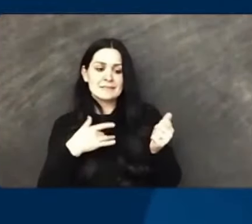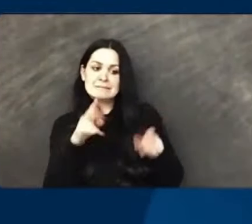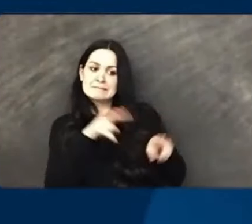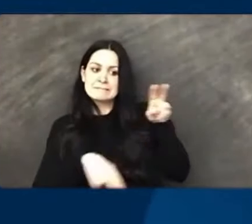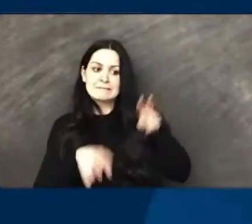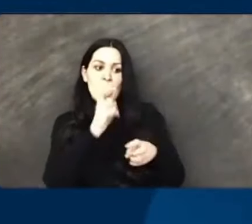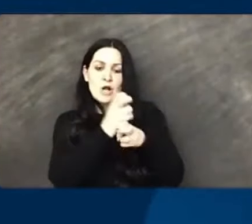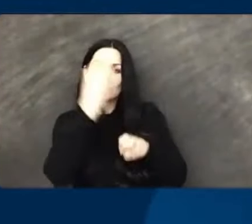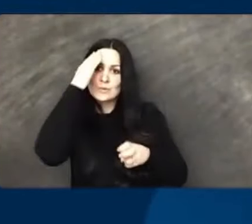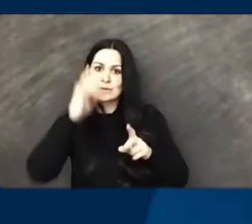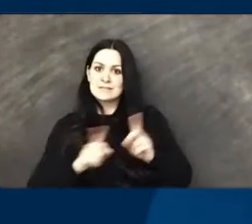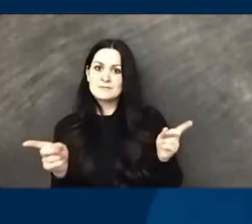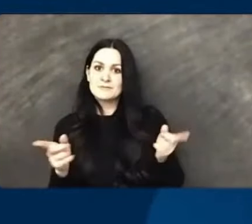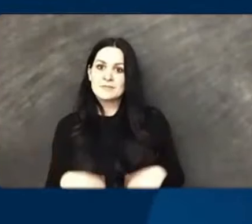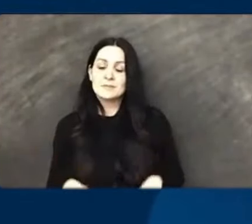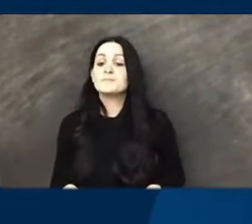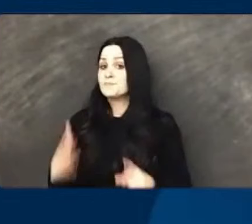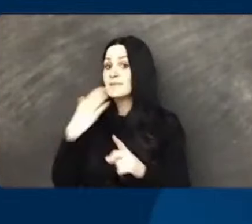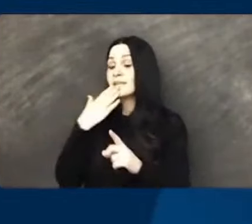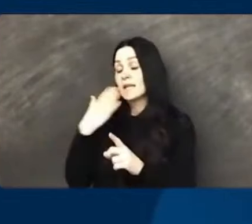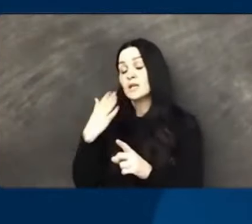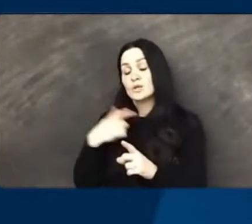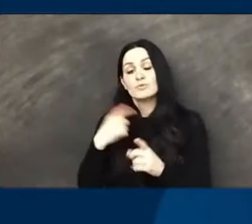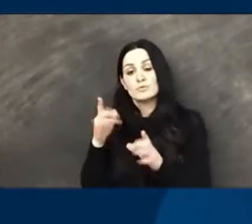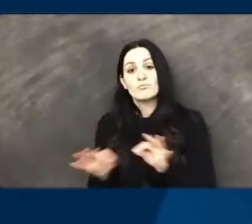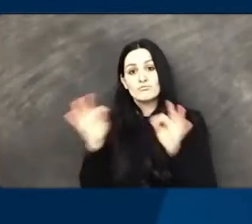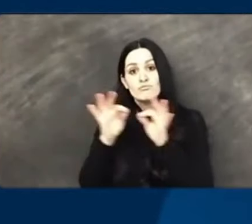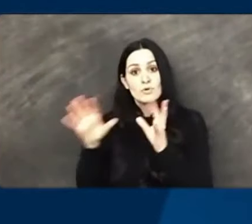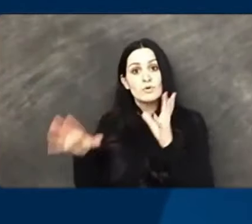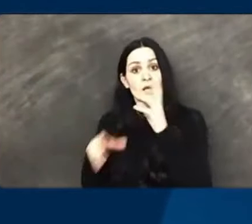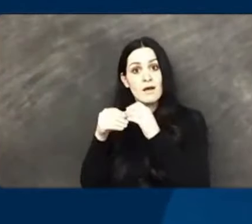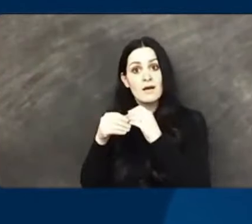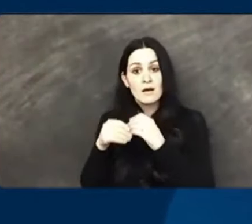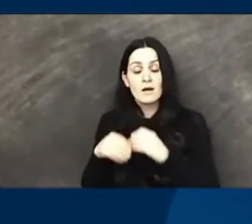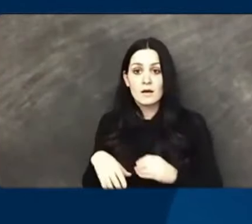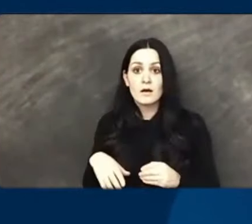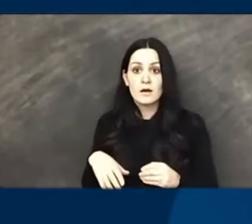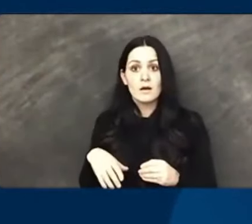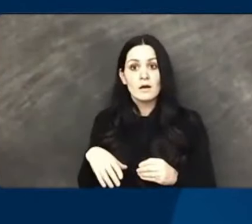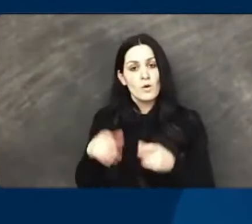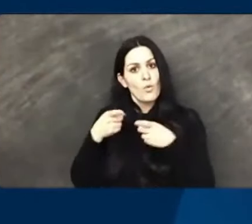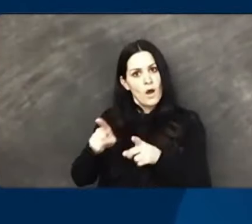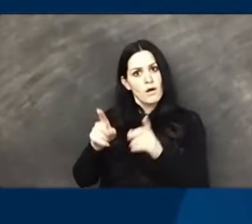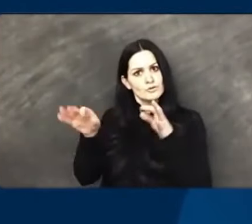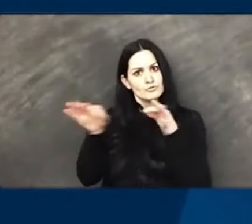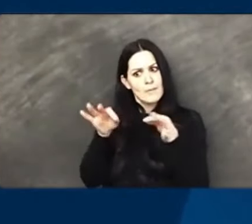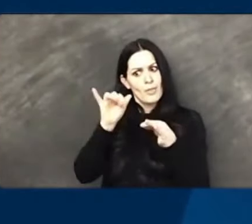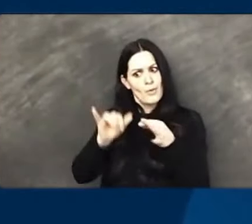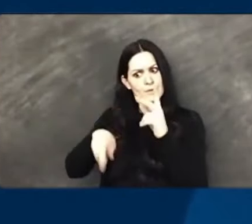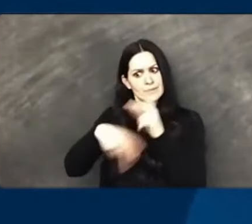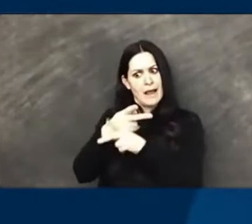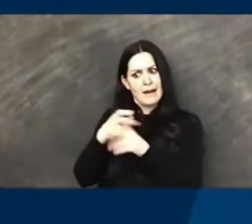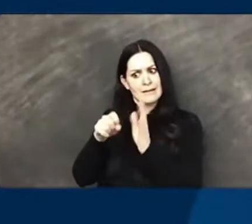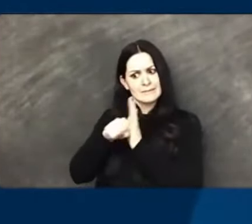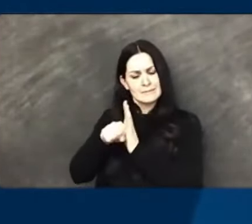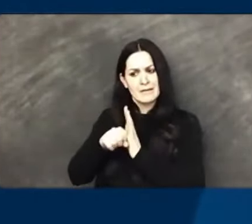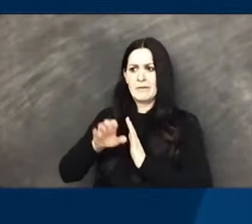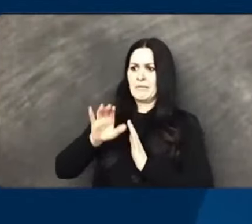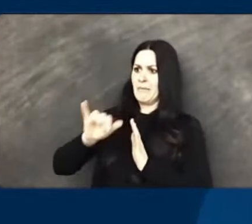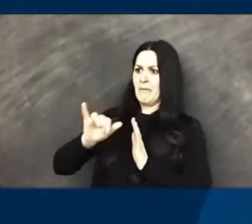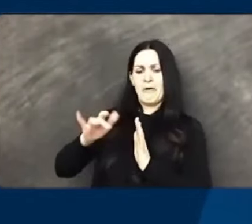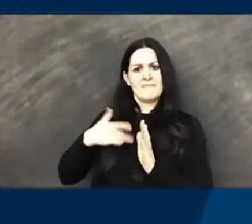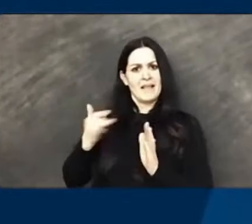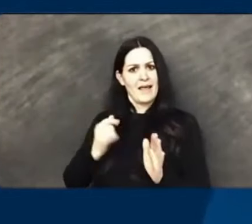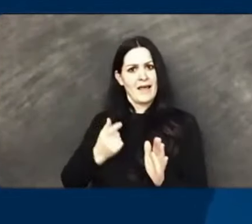Thank you. I think that's a very important thing to add. In fact, as those symptoms were being described, I was like, wow, that does sound a lot like heartburn.